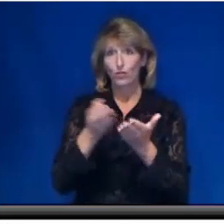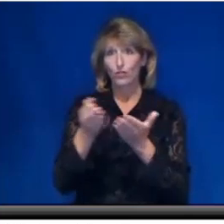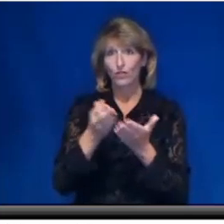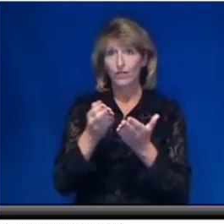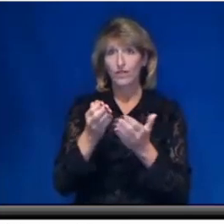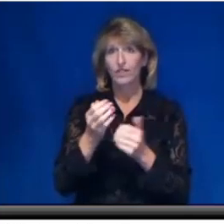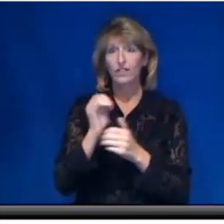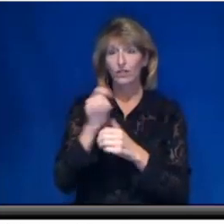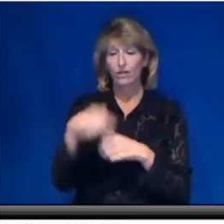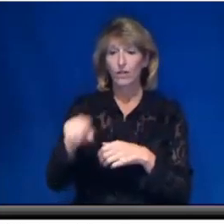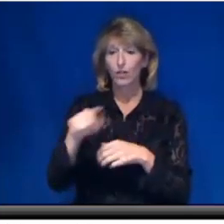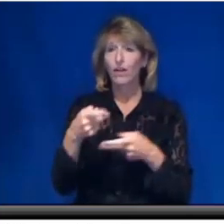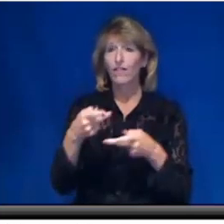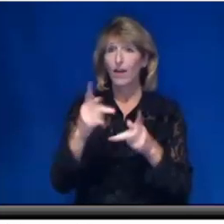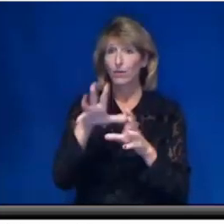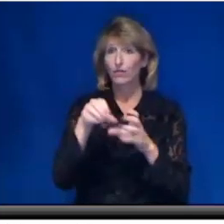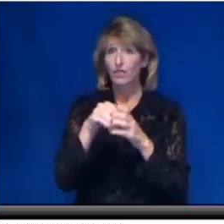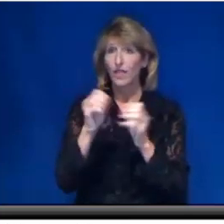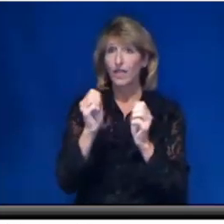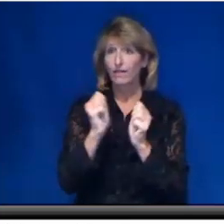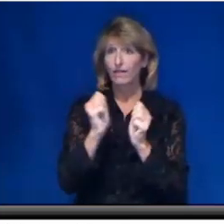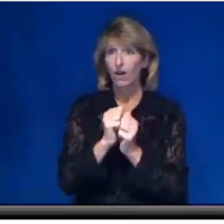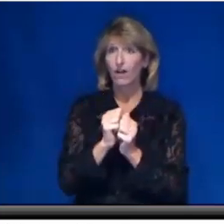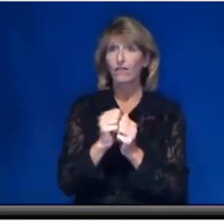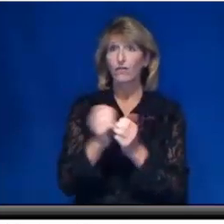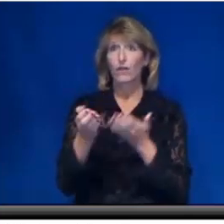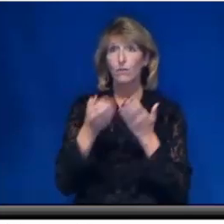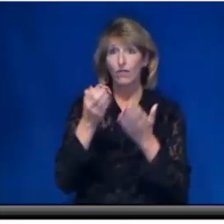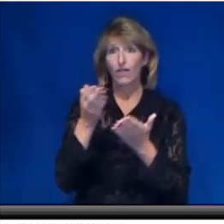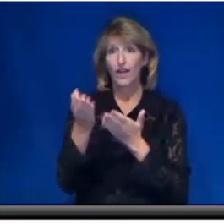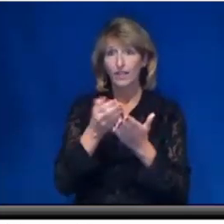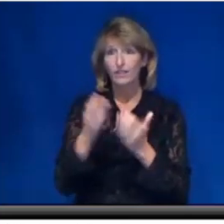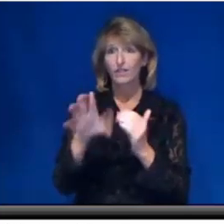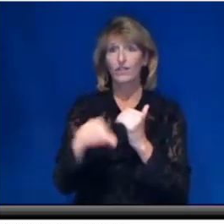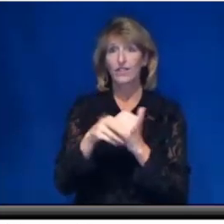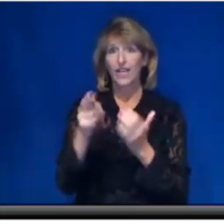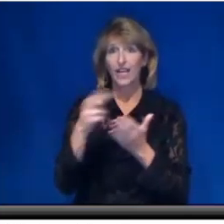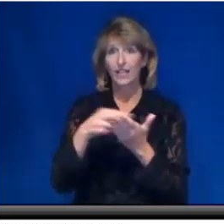get more funding to provide more services. So if you have the opportunity to get